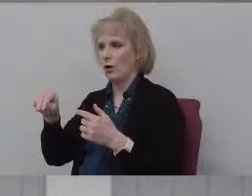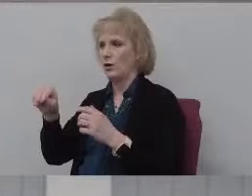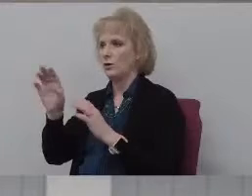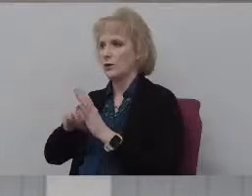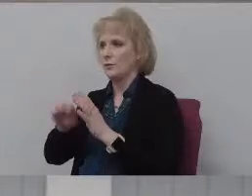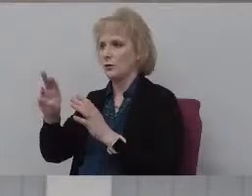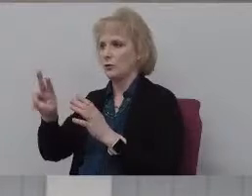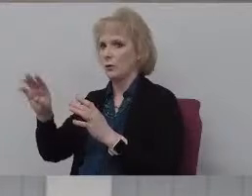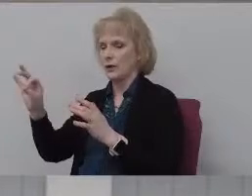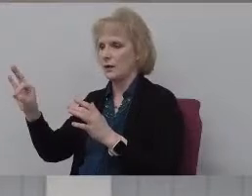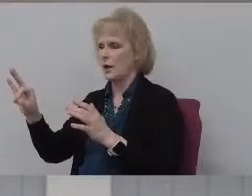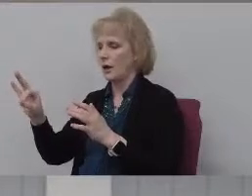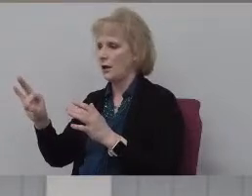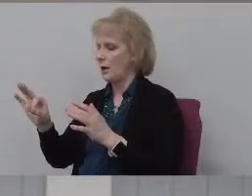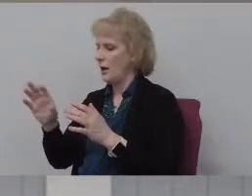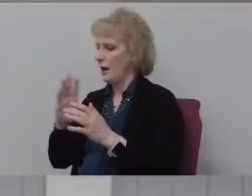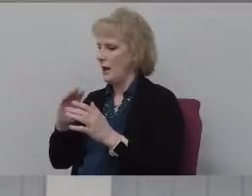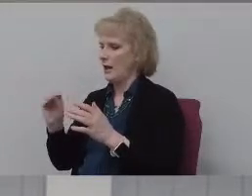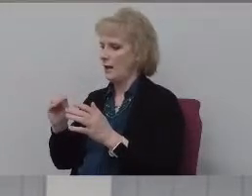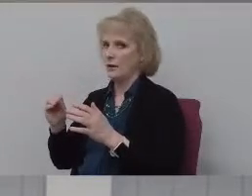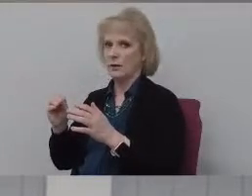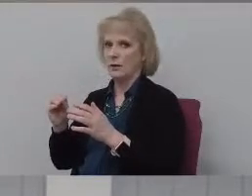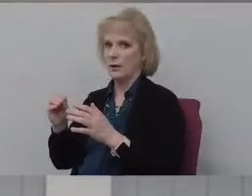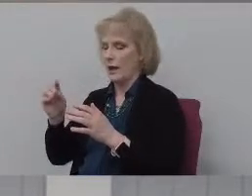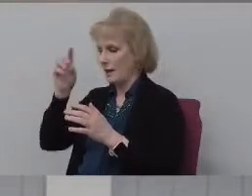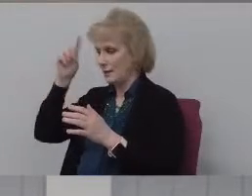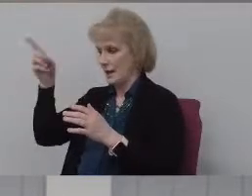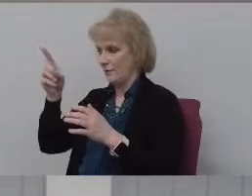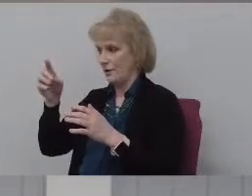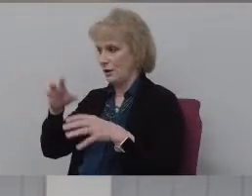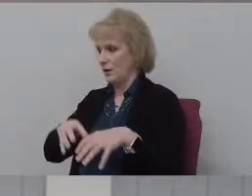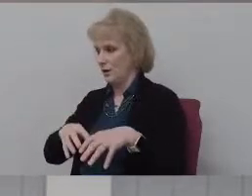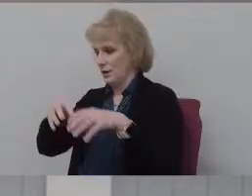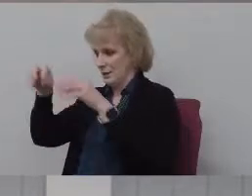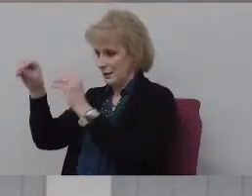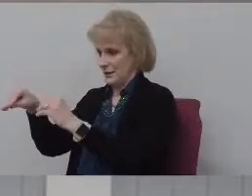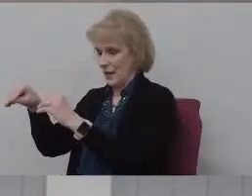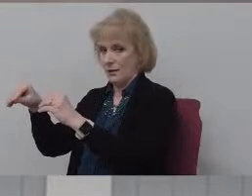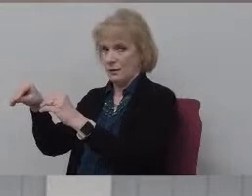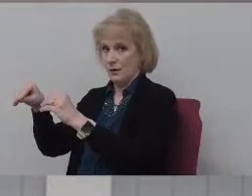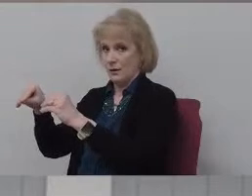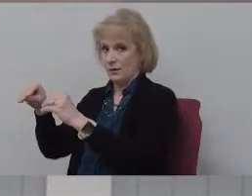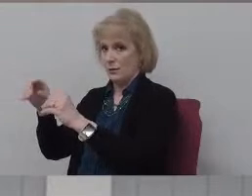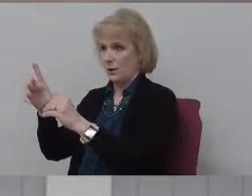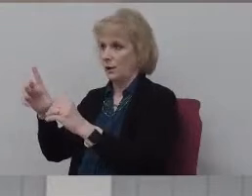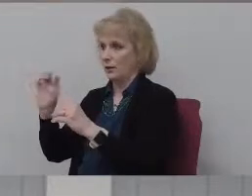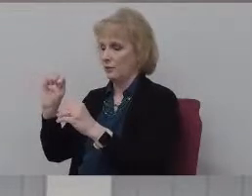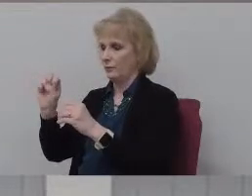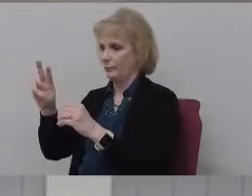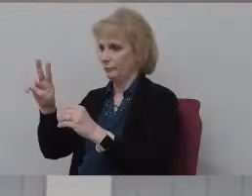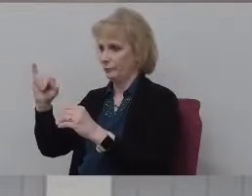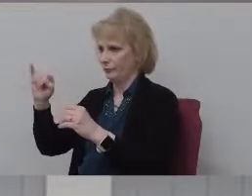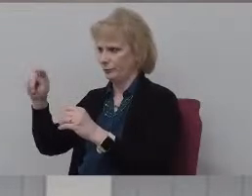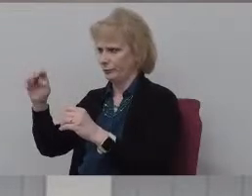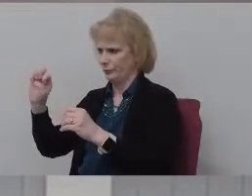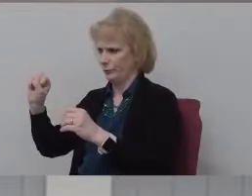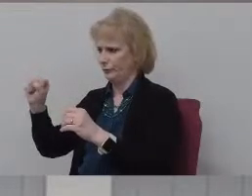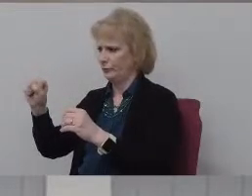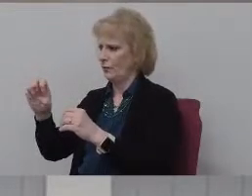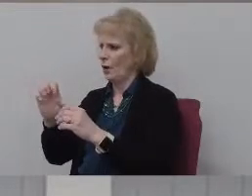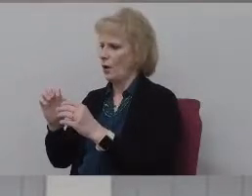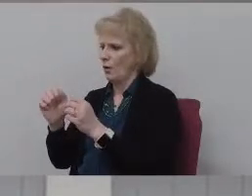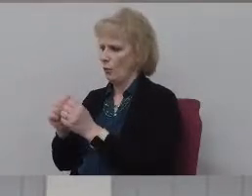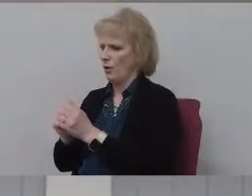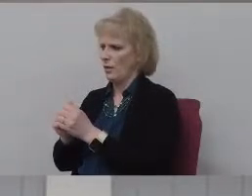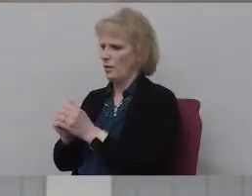verse 25. It says, and he set the Levites in the house, David, he set the Levites in the house, Lord, with cymbals, with psalteries, with harps, according to the commandment